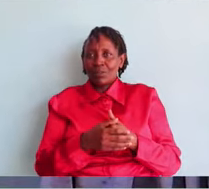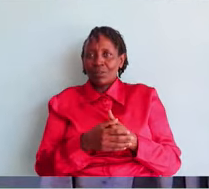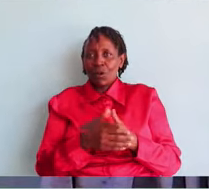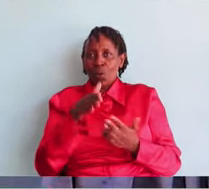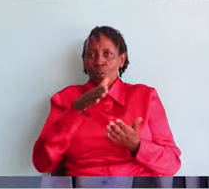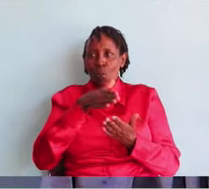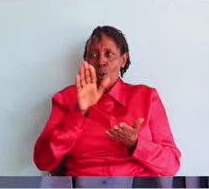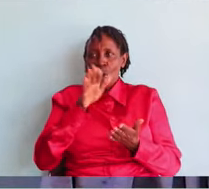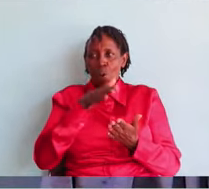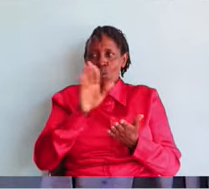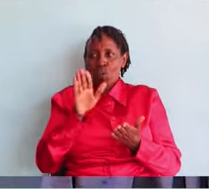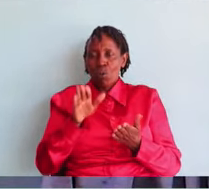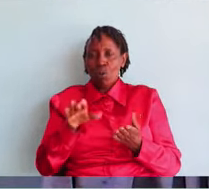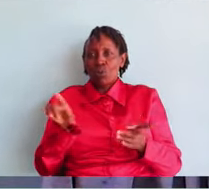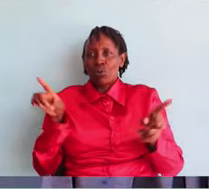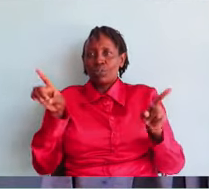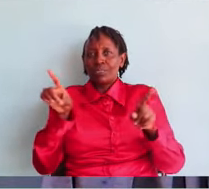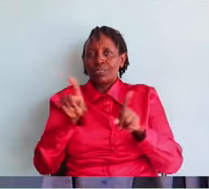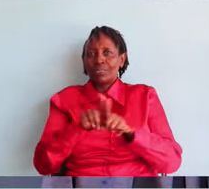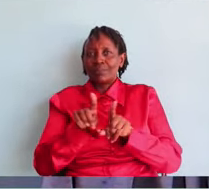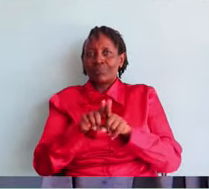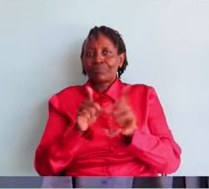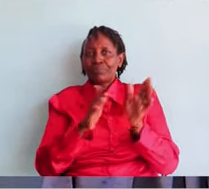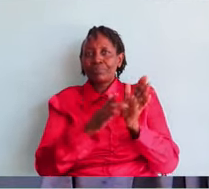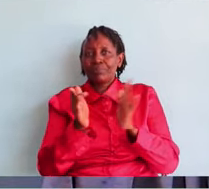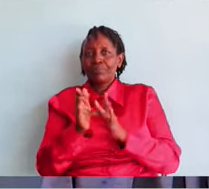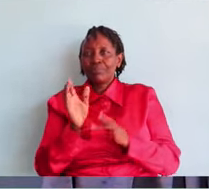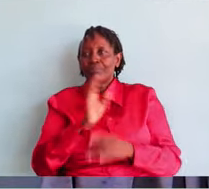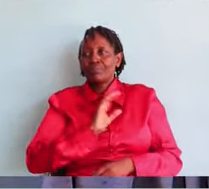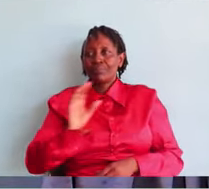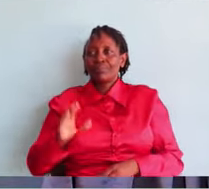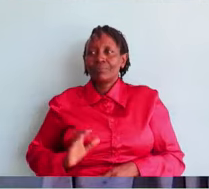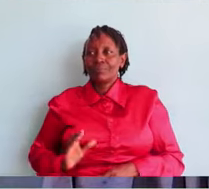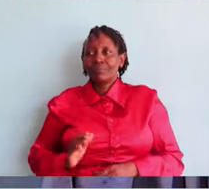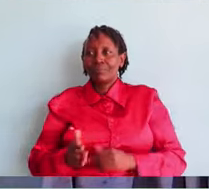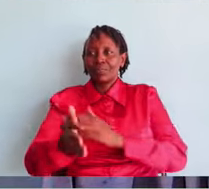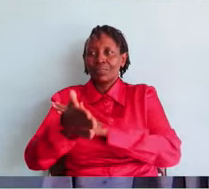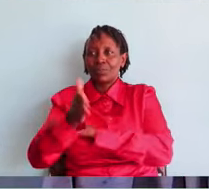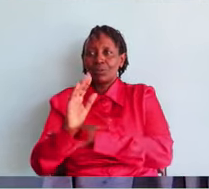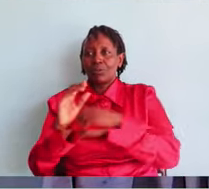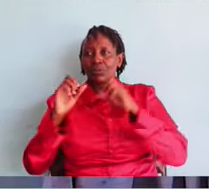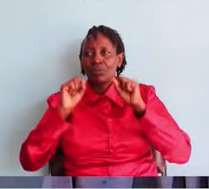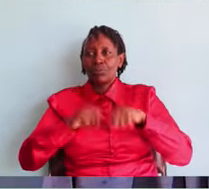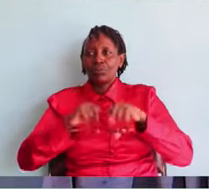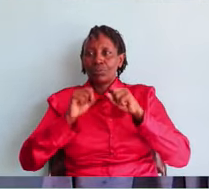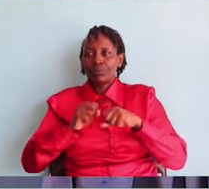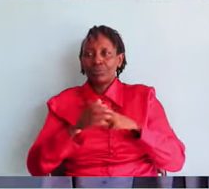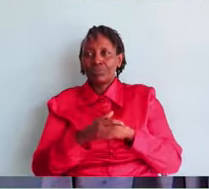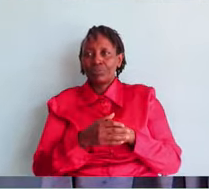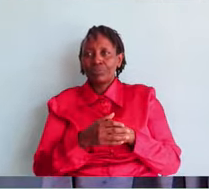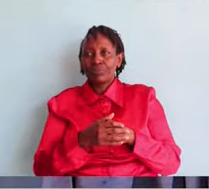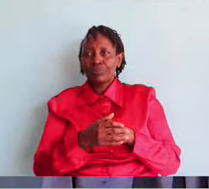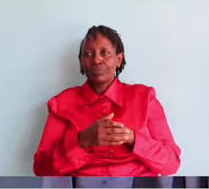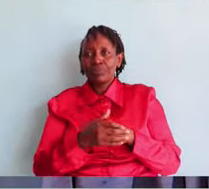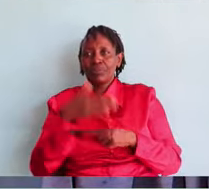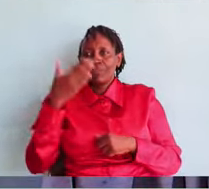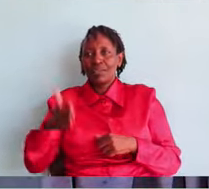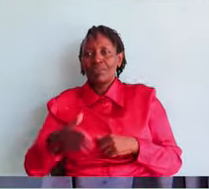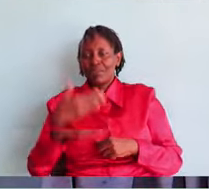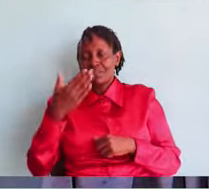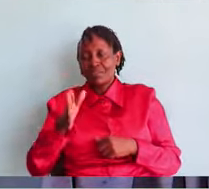more and more like our Savior Jesus Christ. And yet, God, it is very possible for us to take it for granted that every